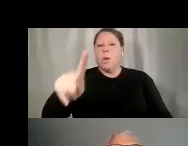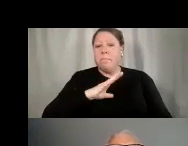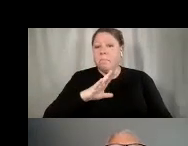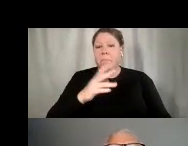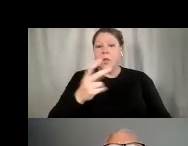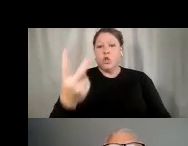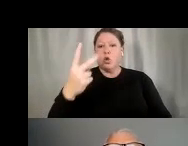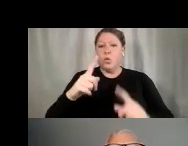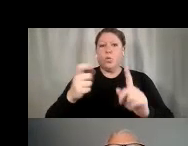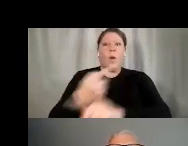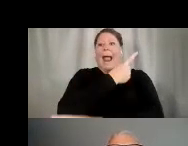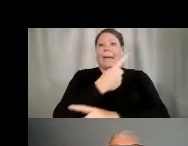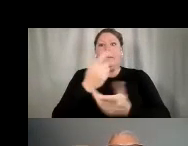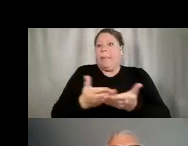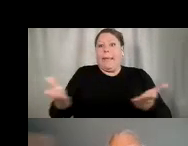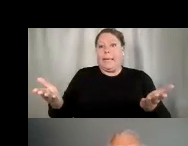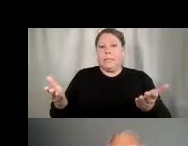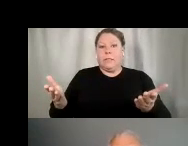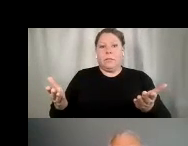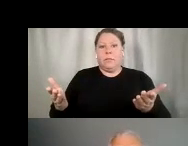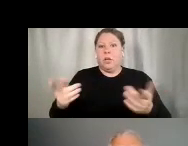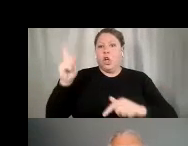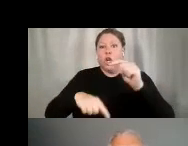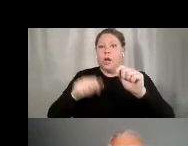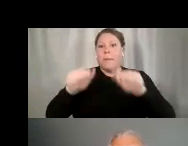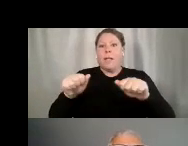that possibly could be